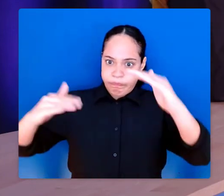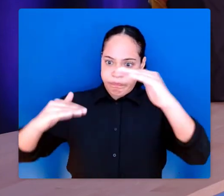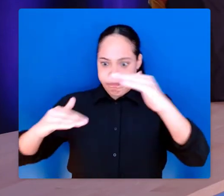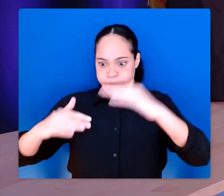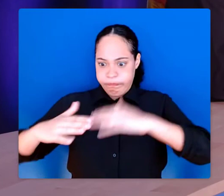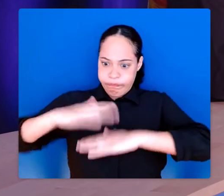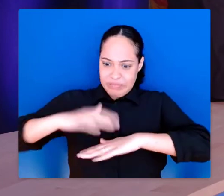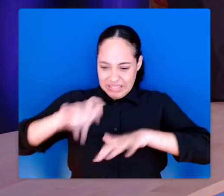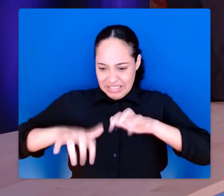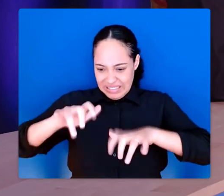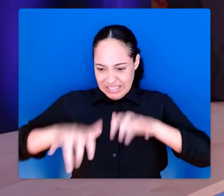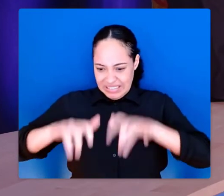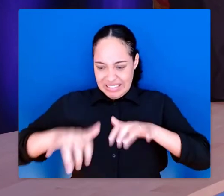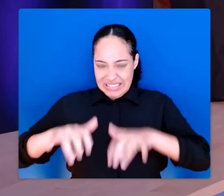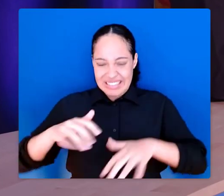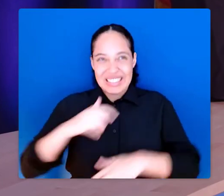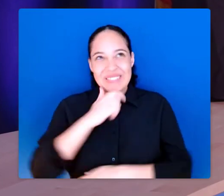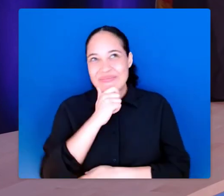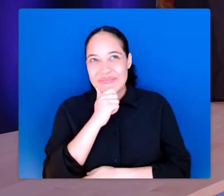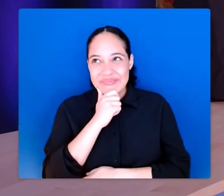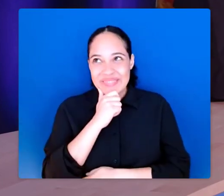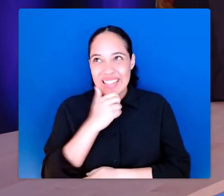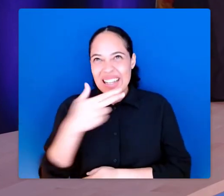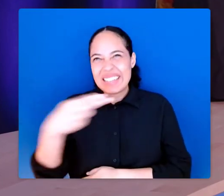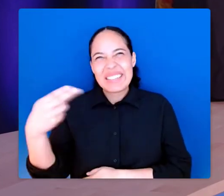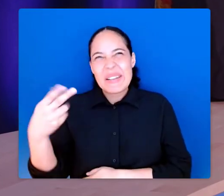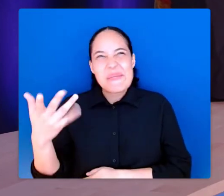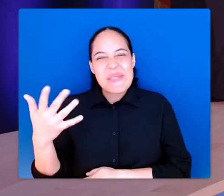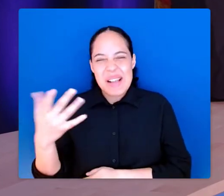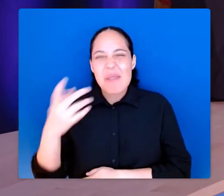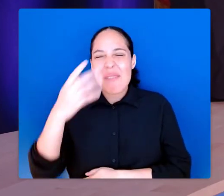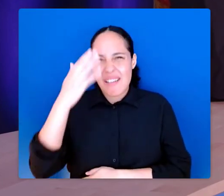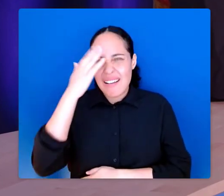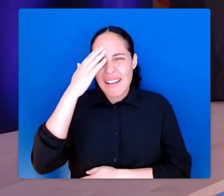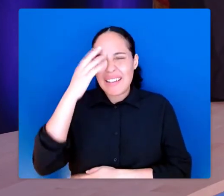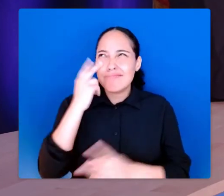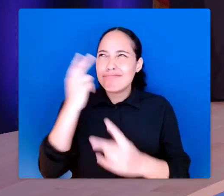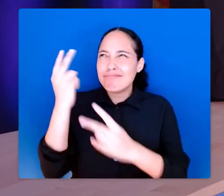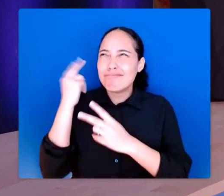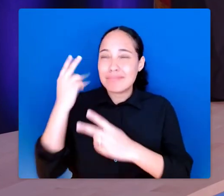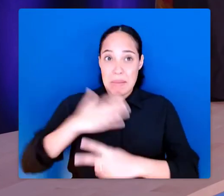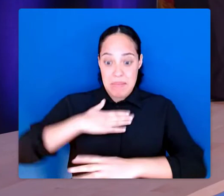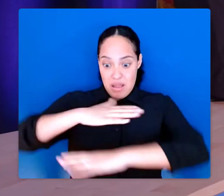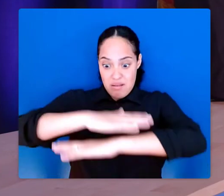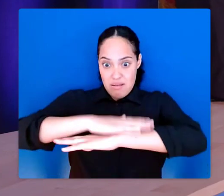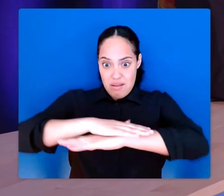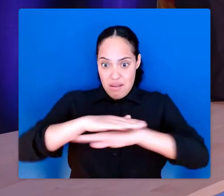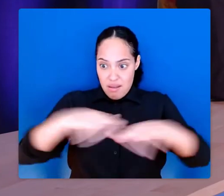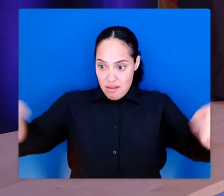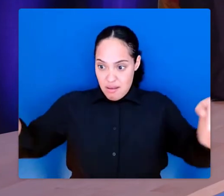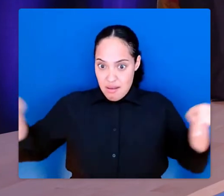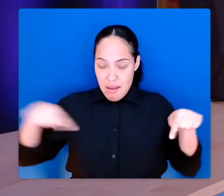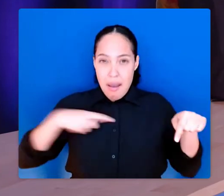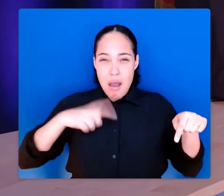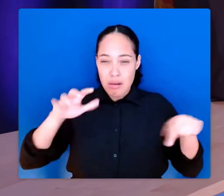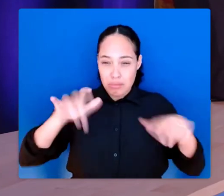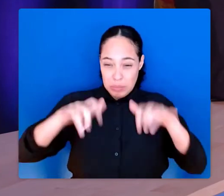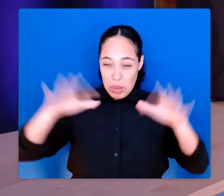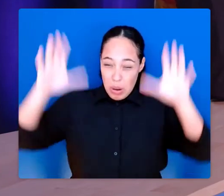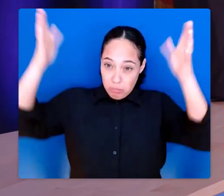data scientists. I mean, people came from an advertising background and are now absolutely kick-ass data scientists in my